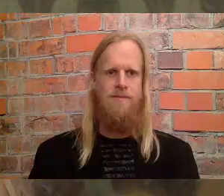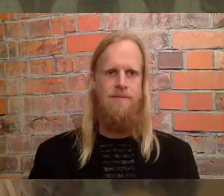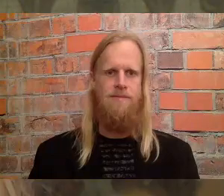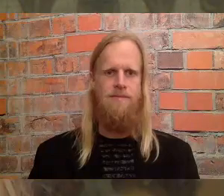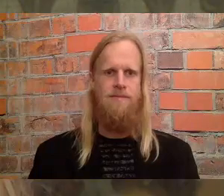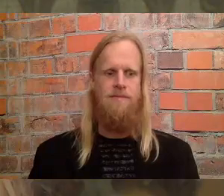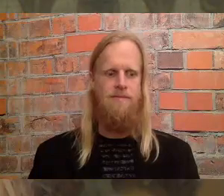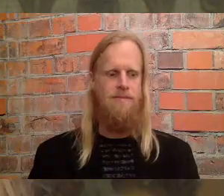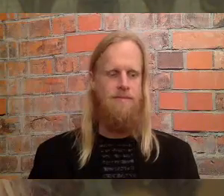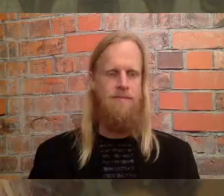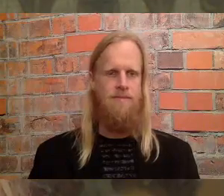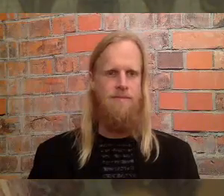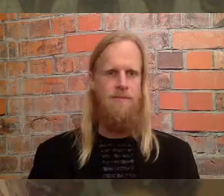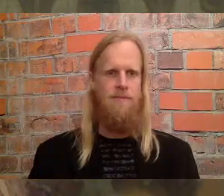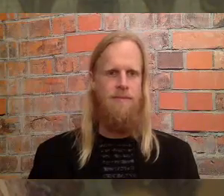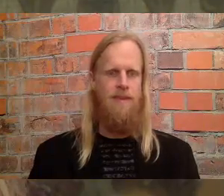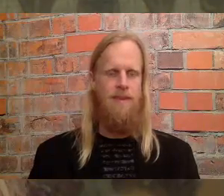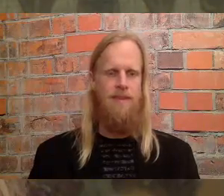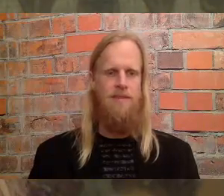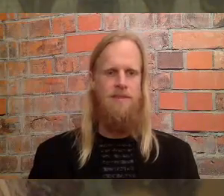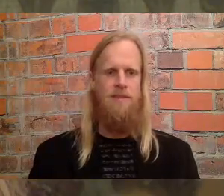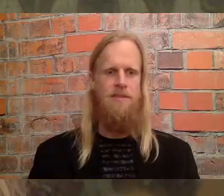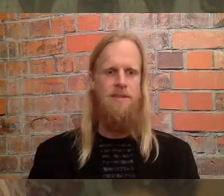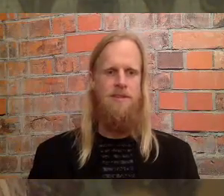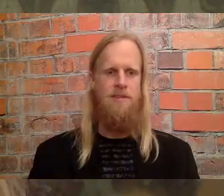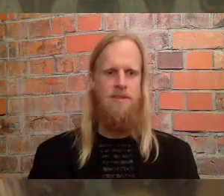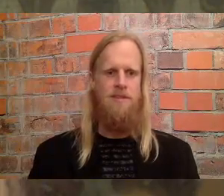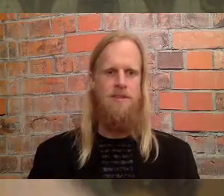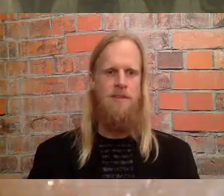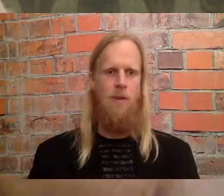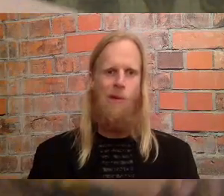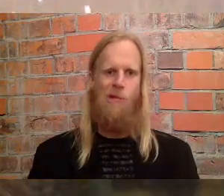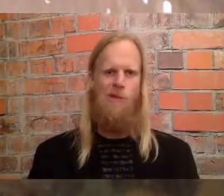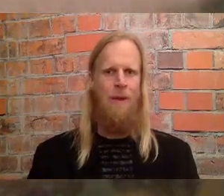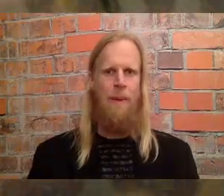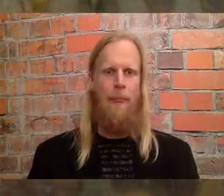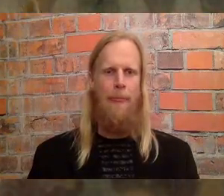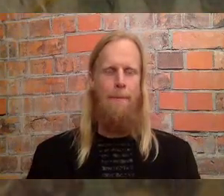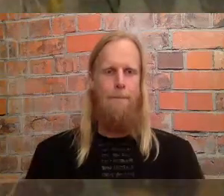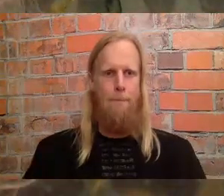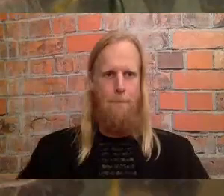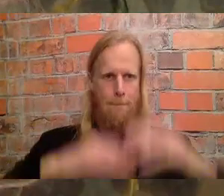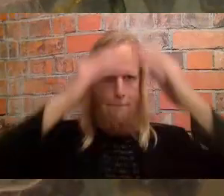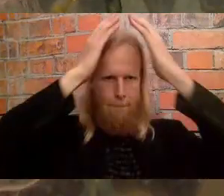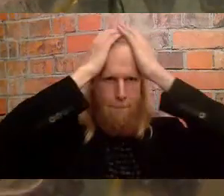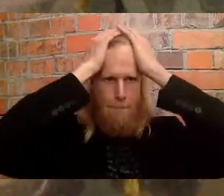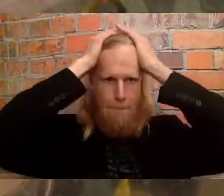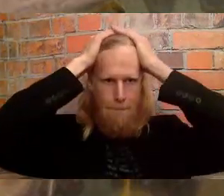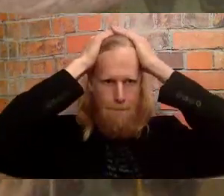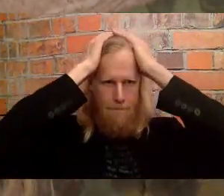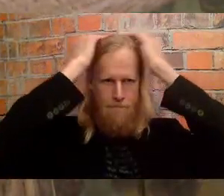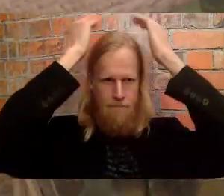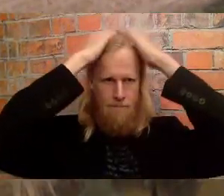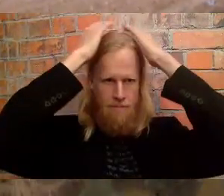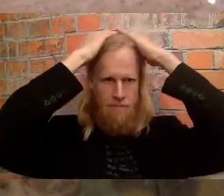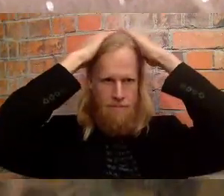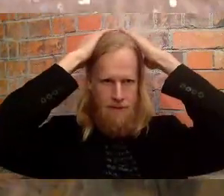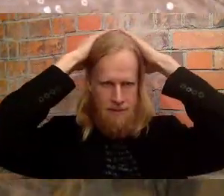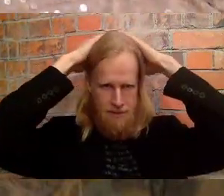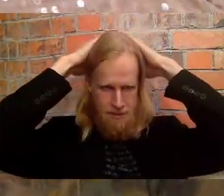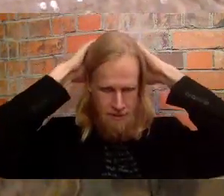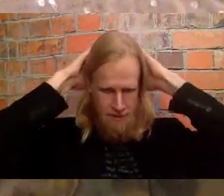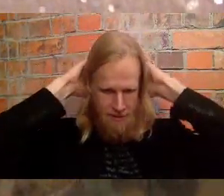that's still learning to trust. Tapping the top of the head. Still learning to